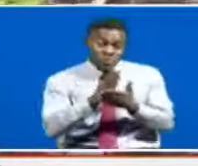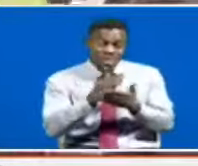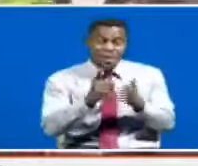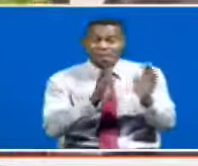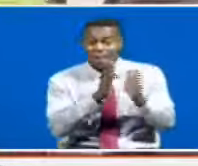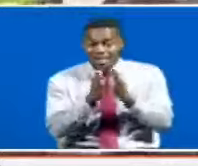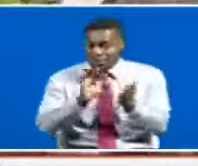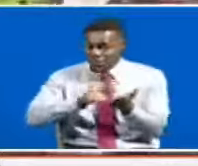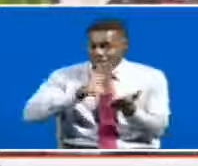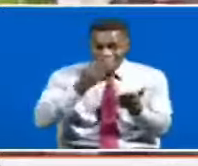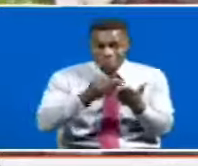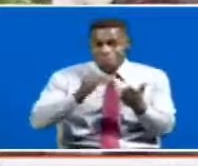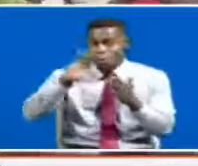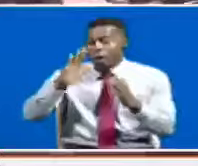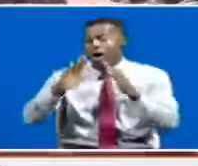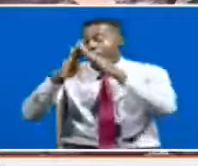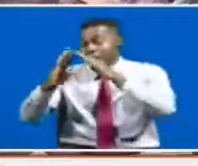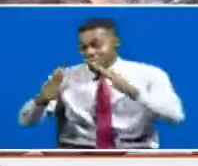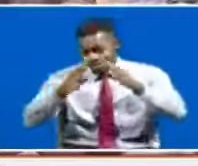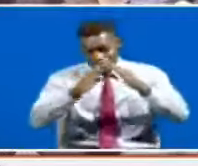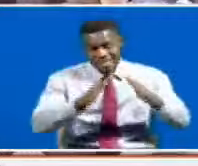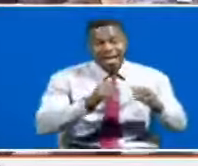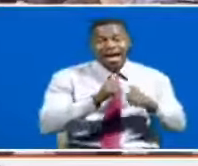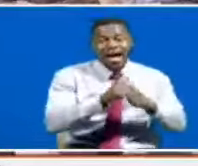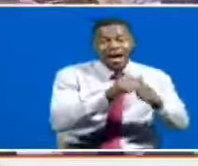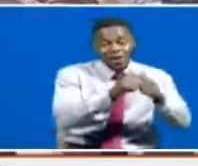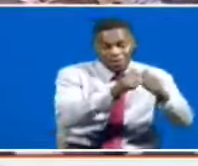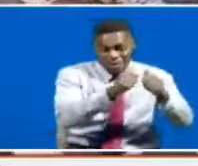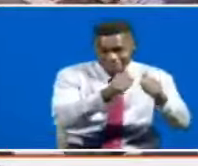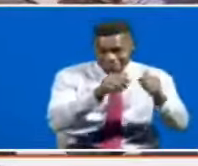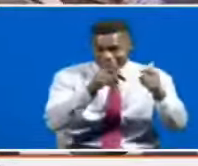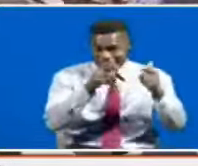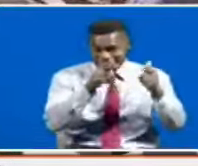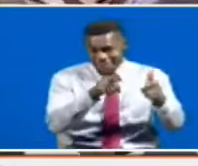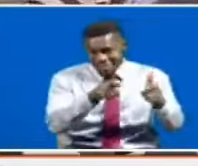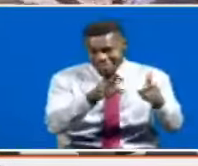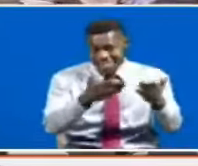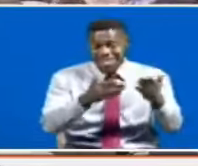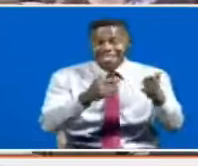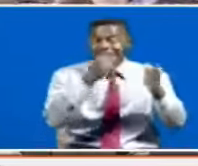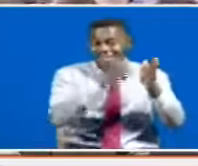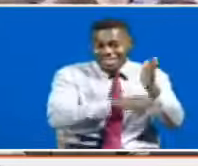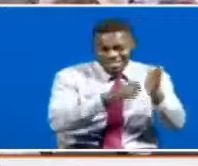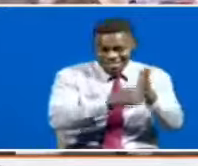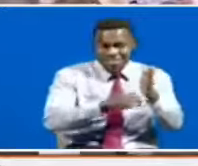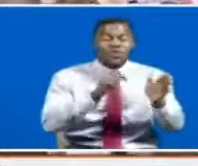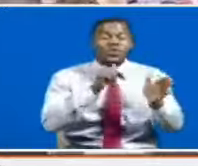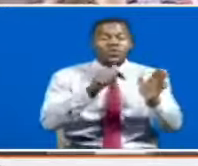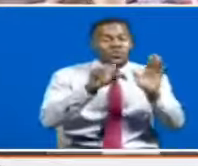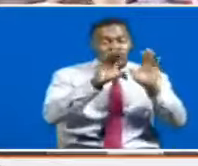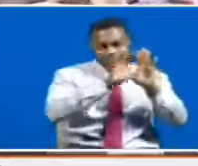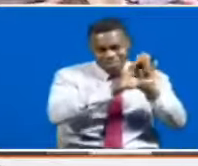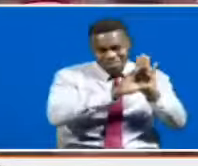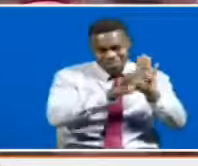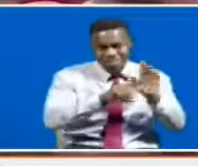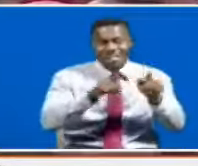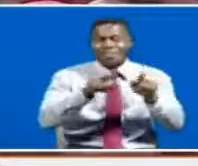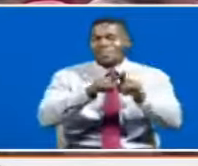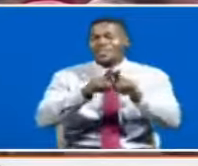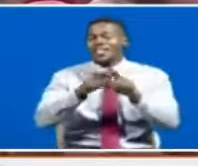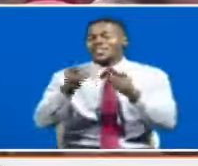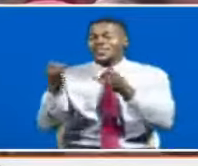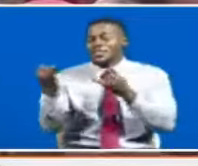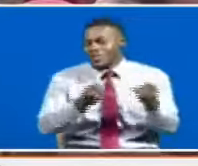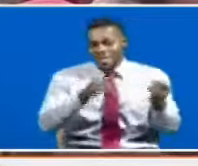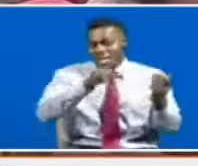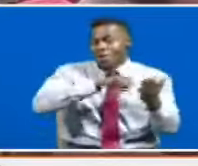ambitious housing programs. According to the court, the levy is unconstitutional and that it was introduced without a legal framework.